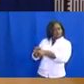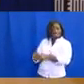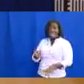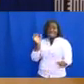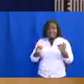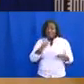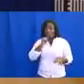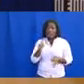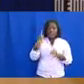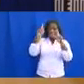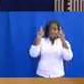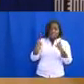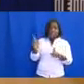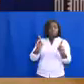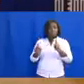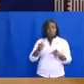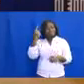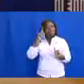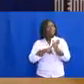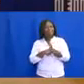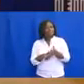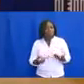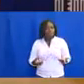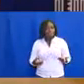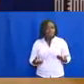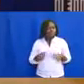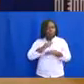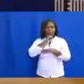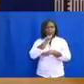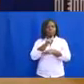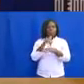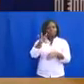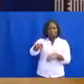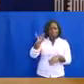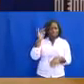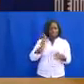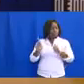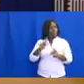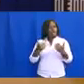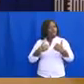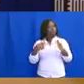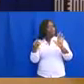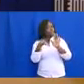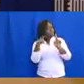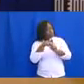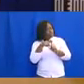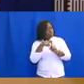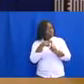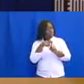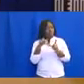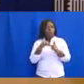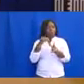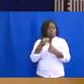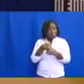we do not test people for the virus, we will not find the persons who are positive, let alone